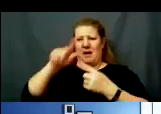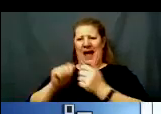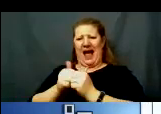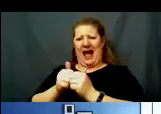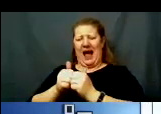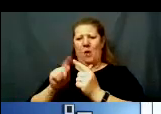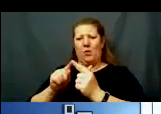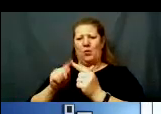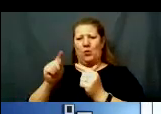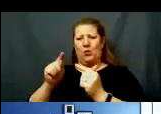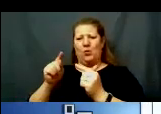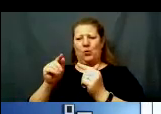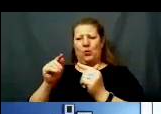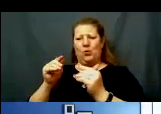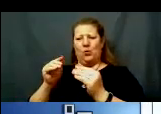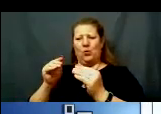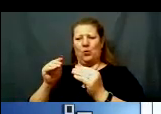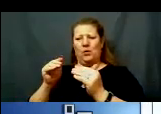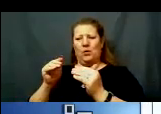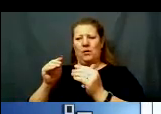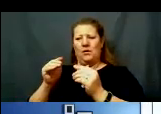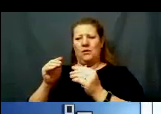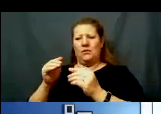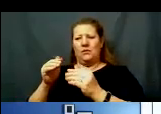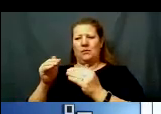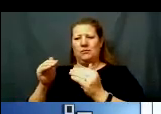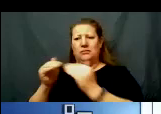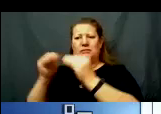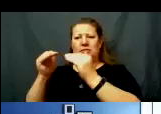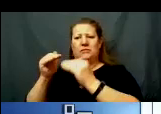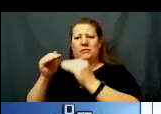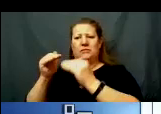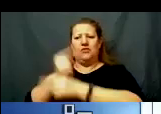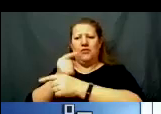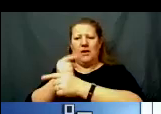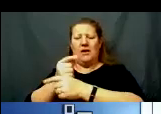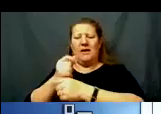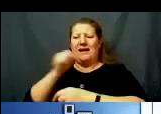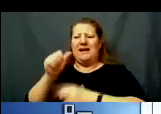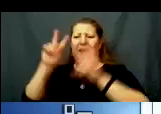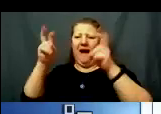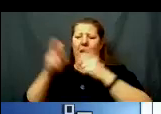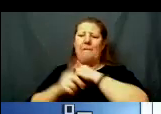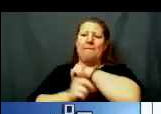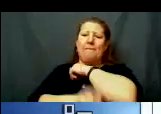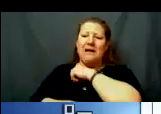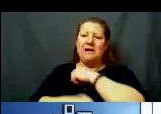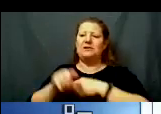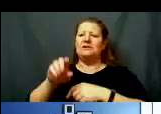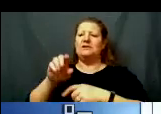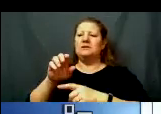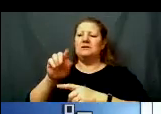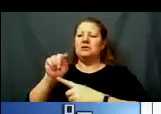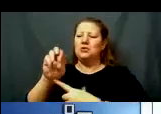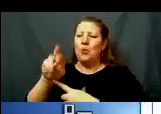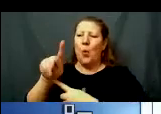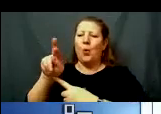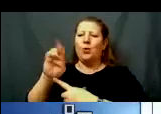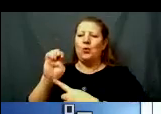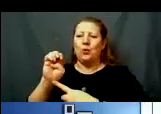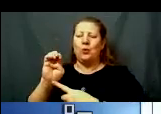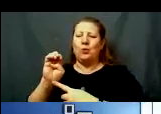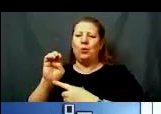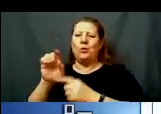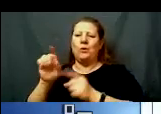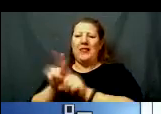ways that don't really center on and require punishment and torture the way our society and frankly most societies'